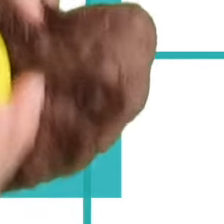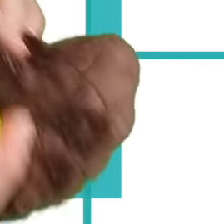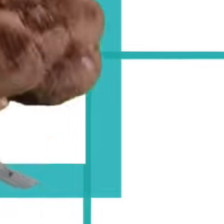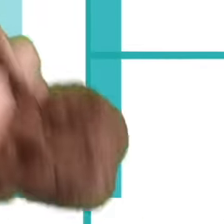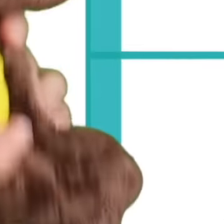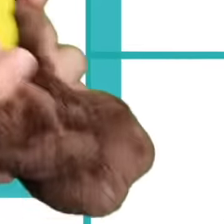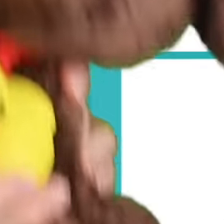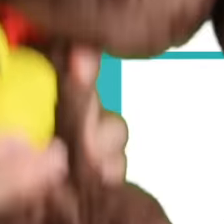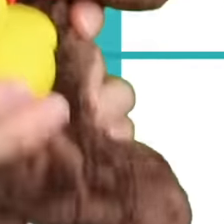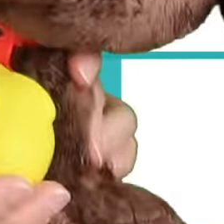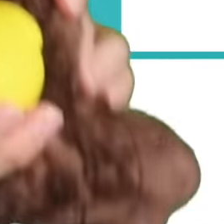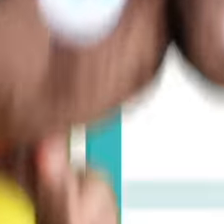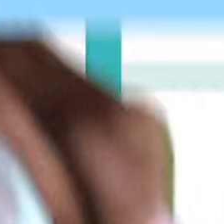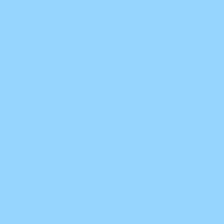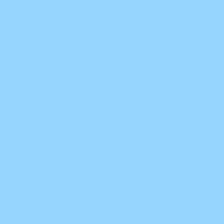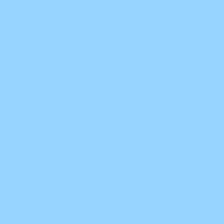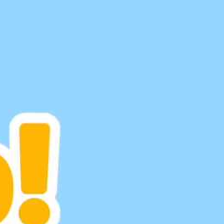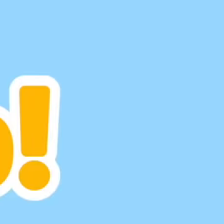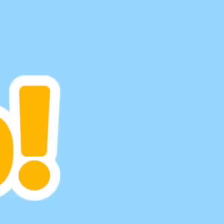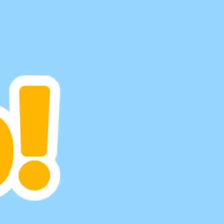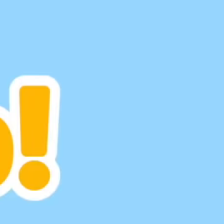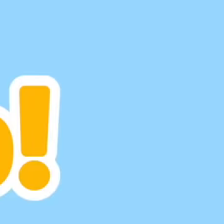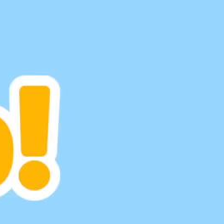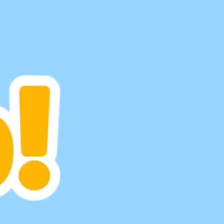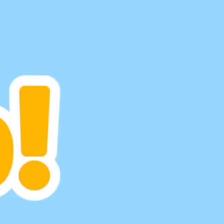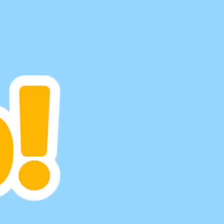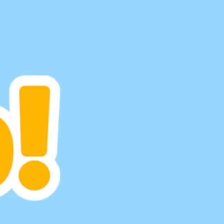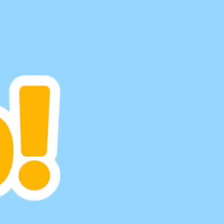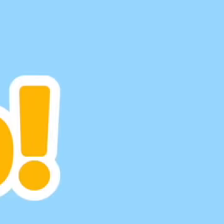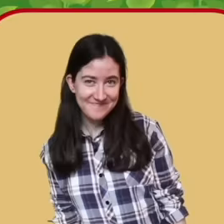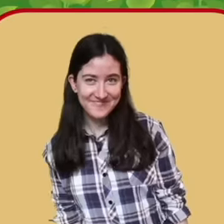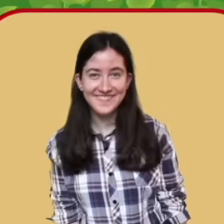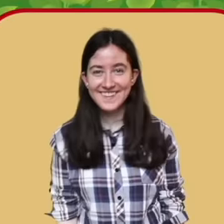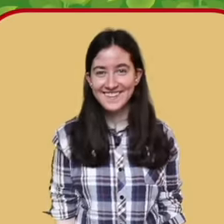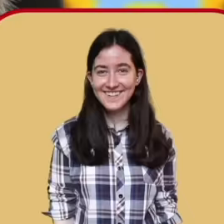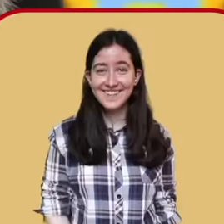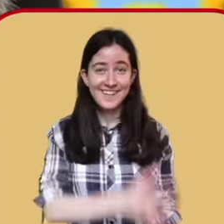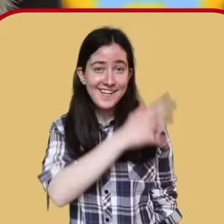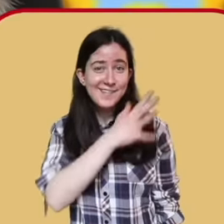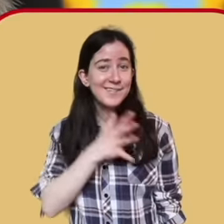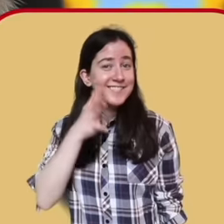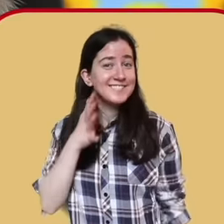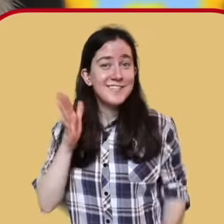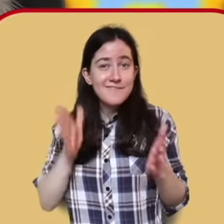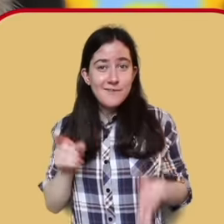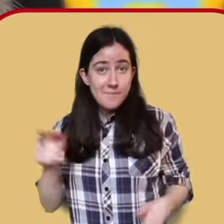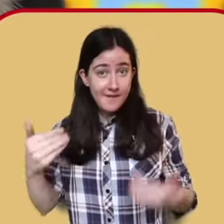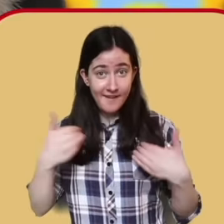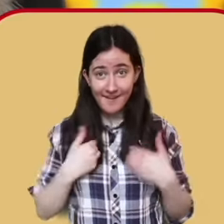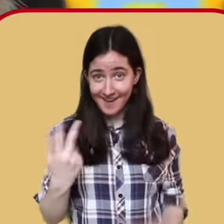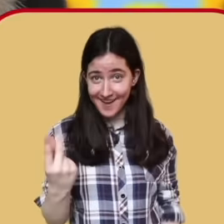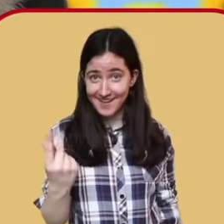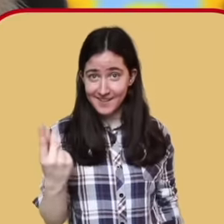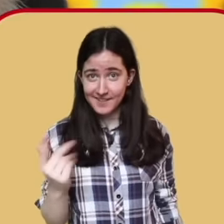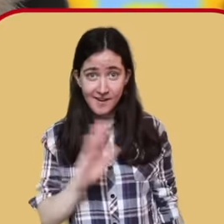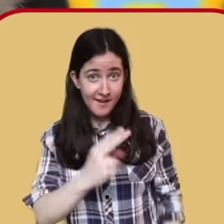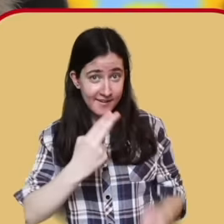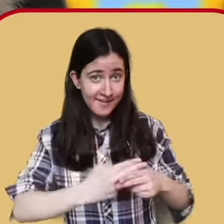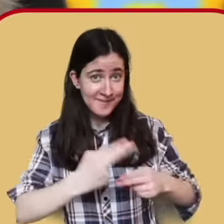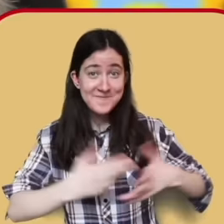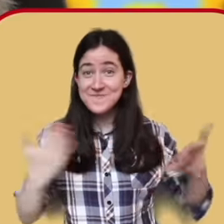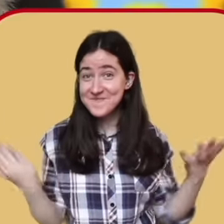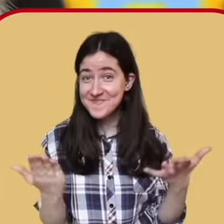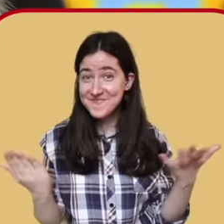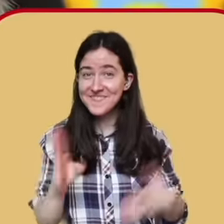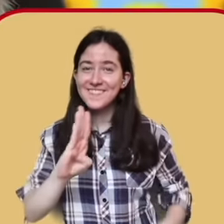So happy! Good job! There was a farmer, had a dog,